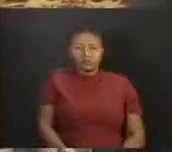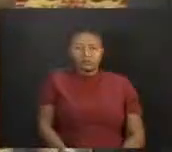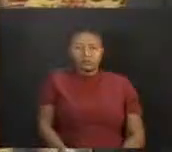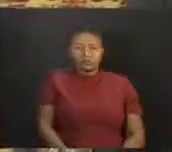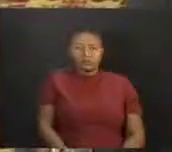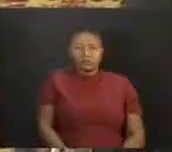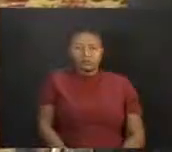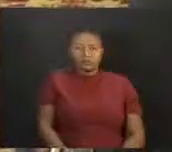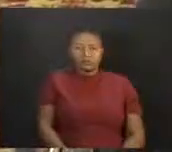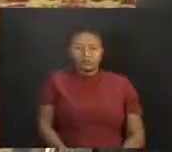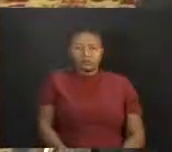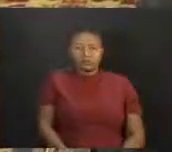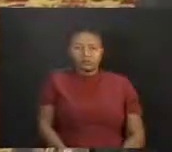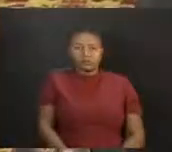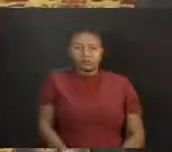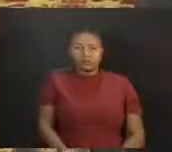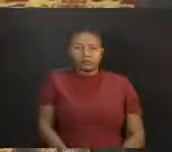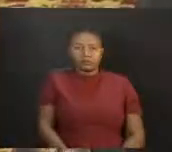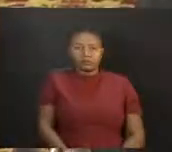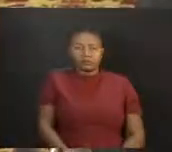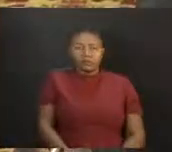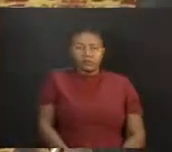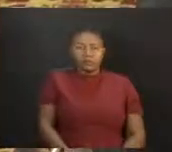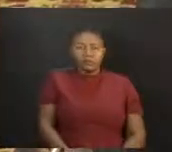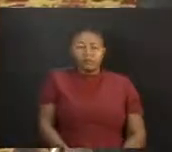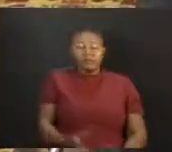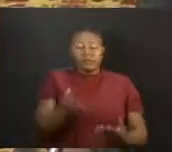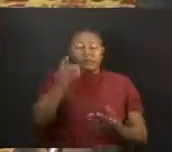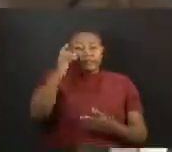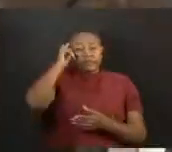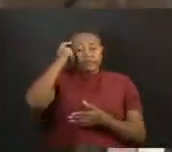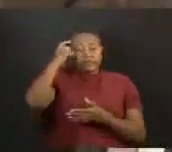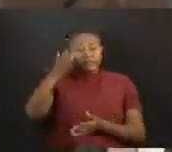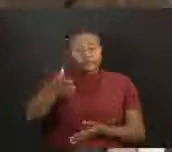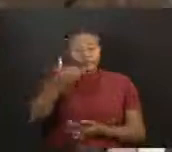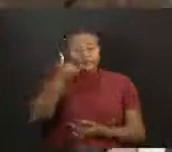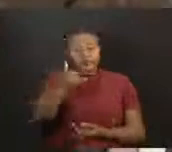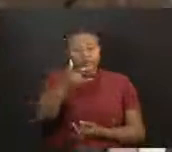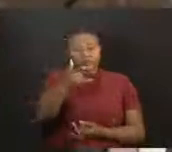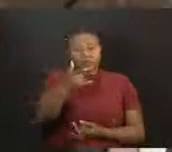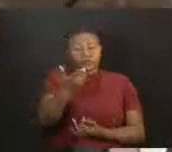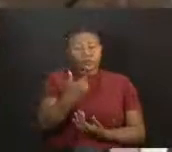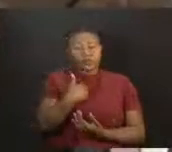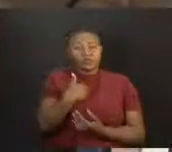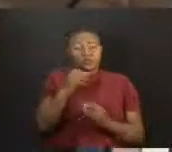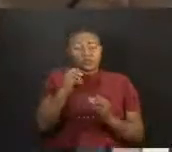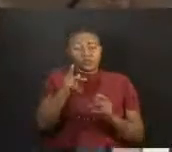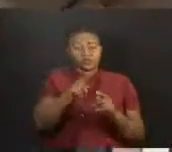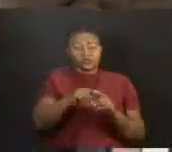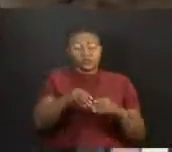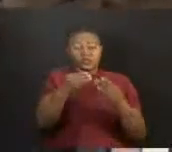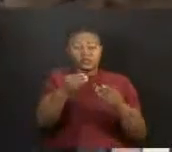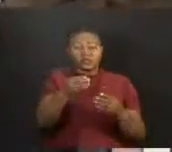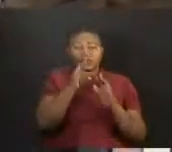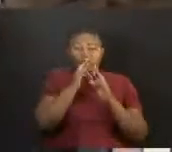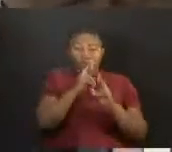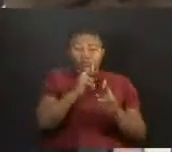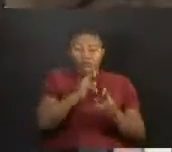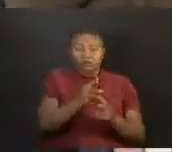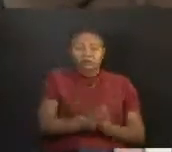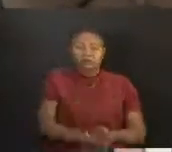Yes, Honorable Governor, you have the floor. You can provide answers to all questions so far asked. Thank you very